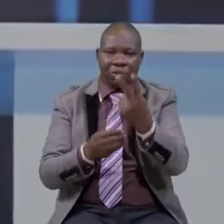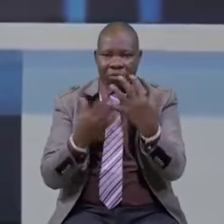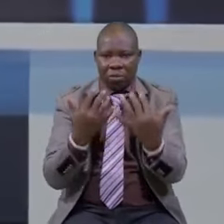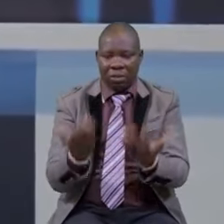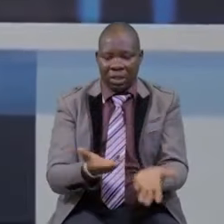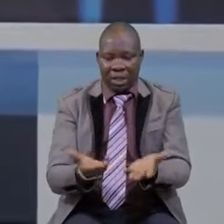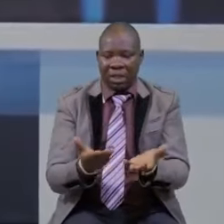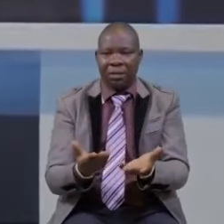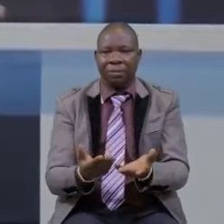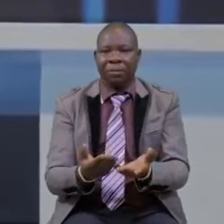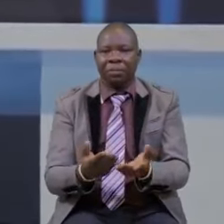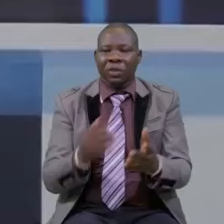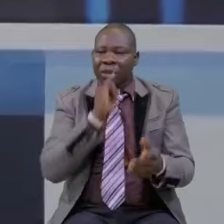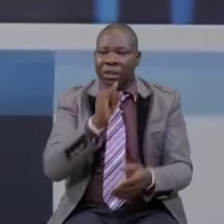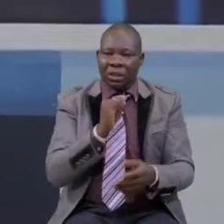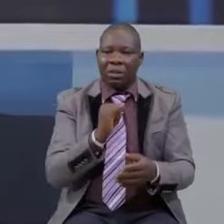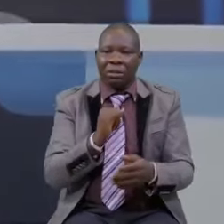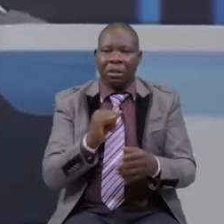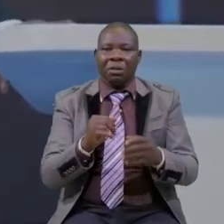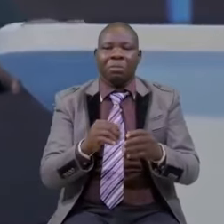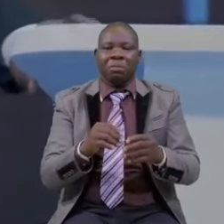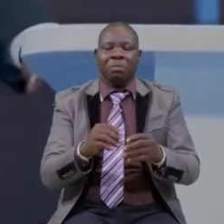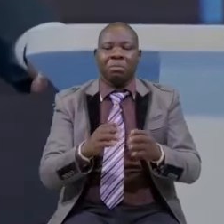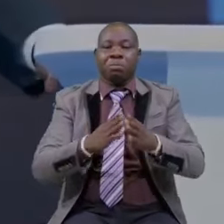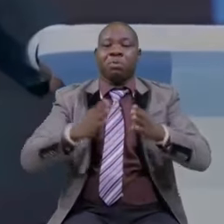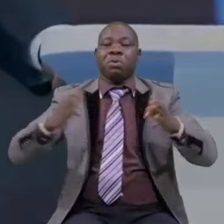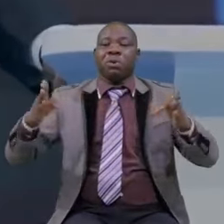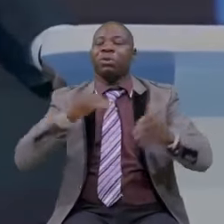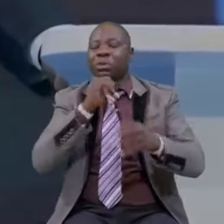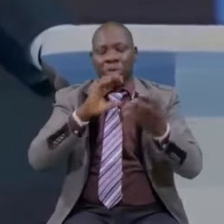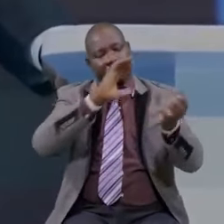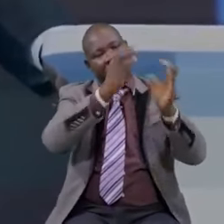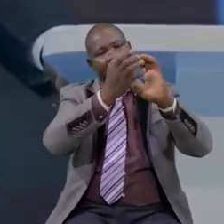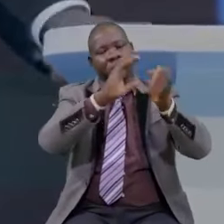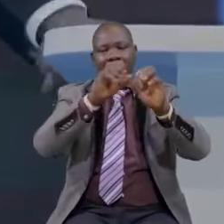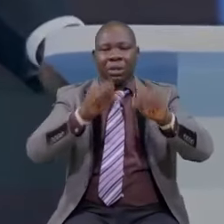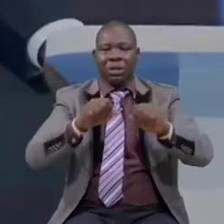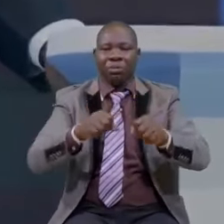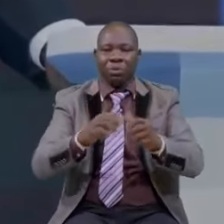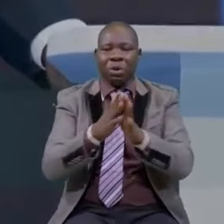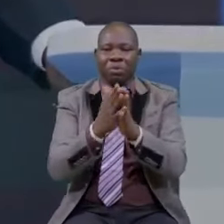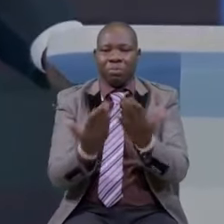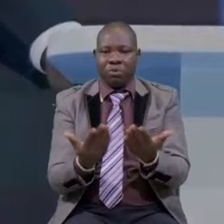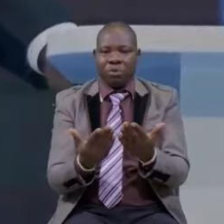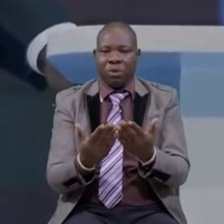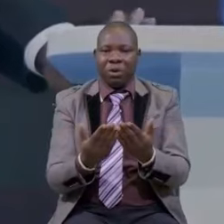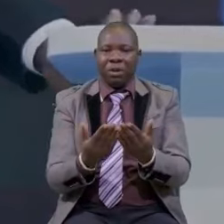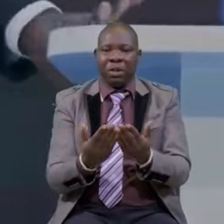two here is broad, incomparable book,